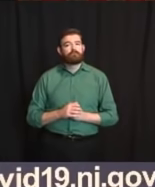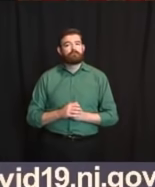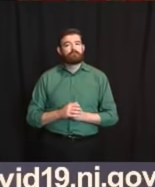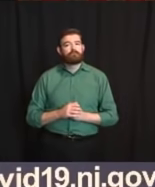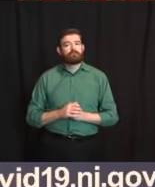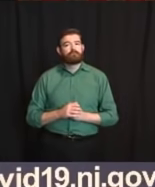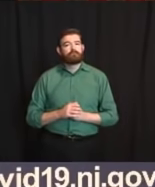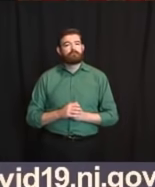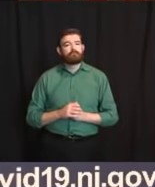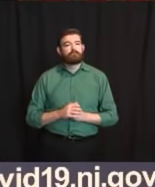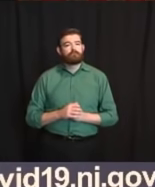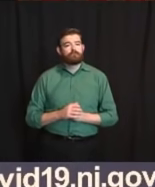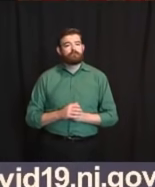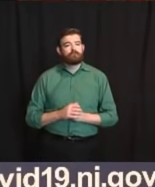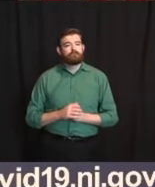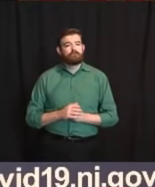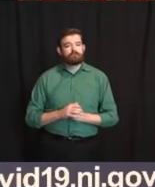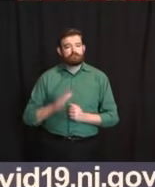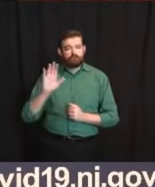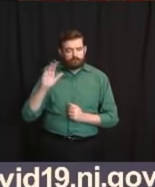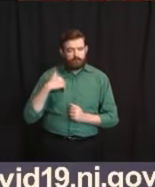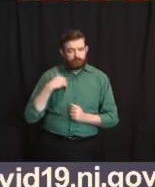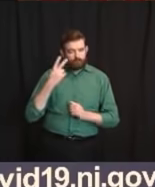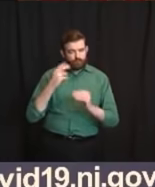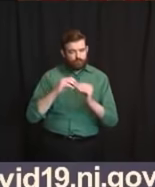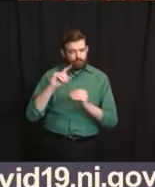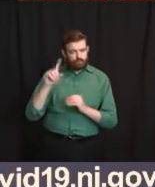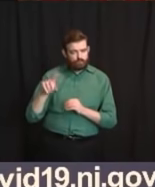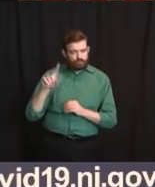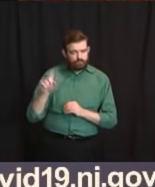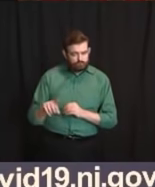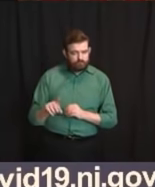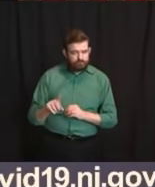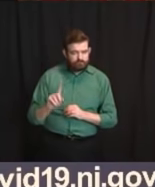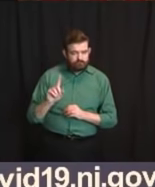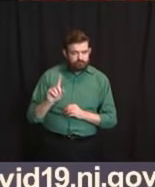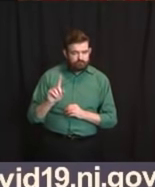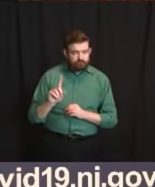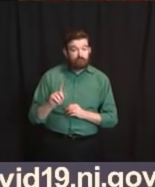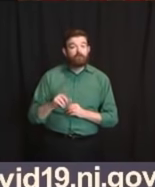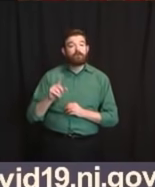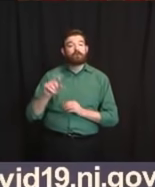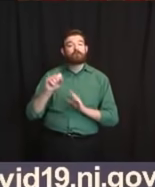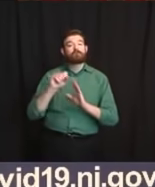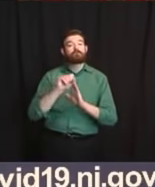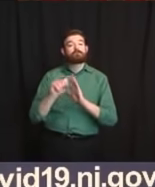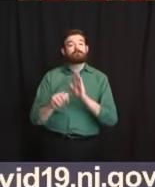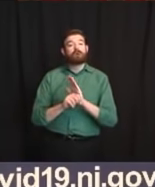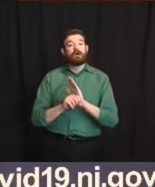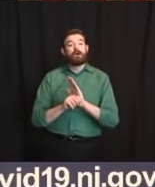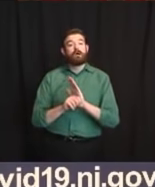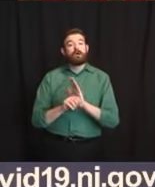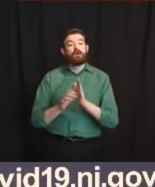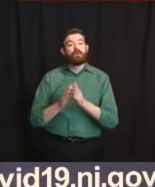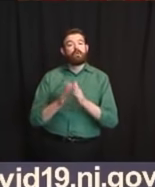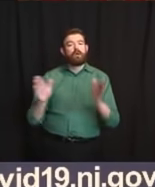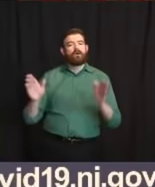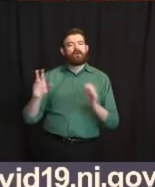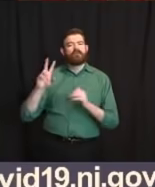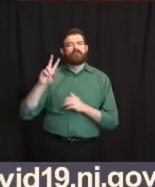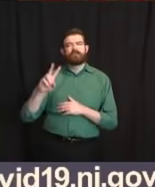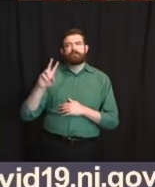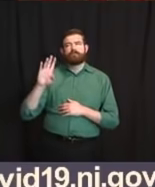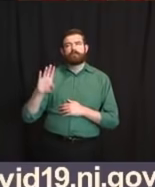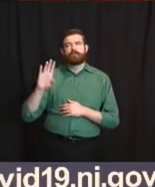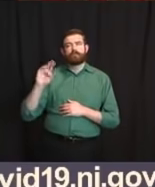I'm sorry, actually two more. Do you think statewide VBMs can succeed without the full cooperation of the post office? And